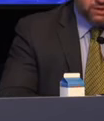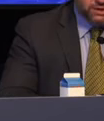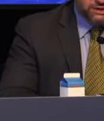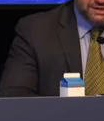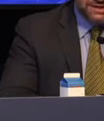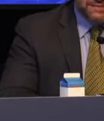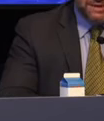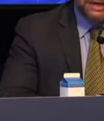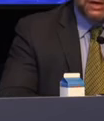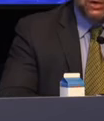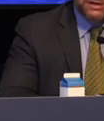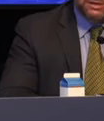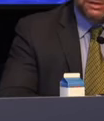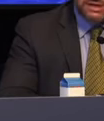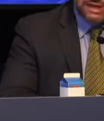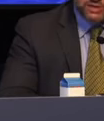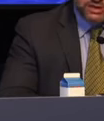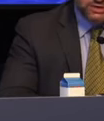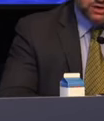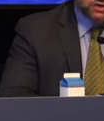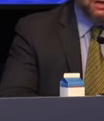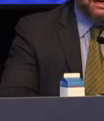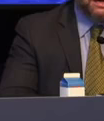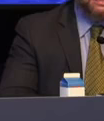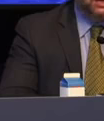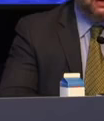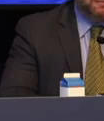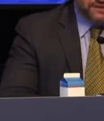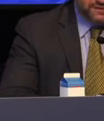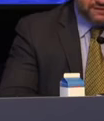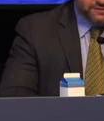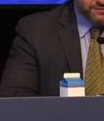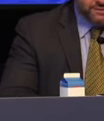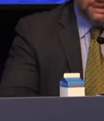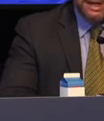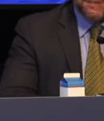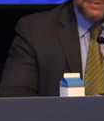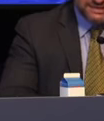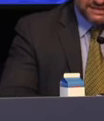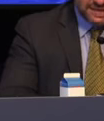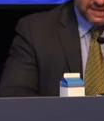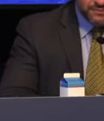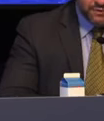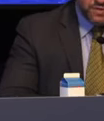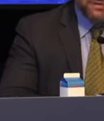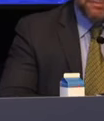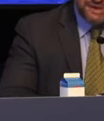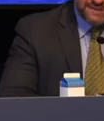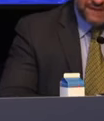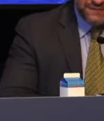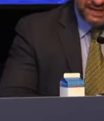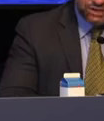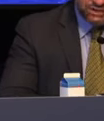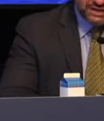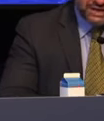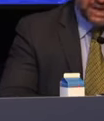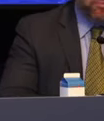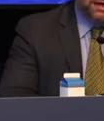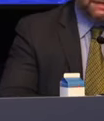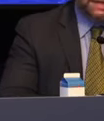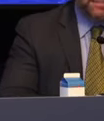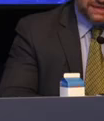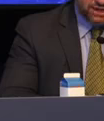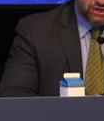self-employed workers and independent contractors, as well as those who need an extension of benefits. I'm pleased to say we have completed modifications and can